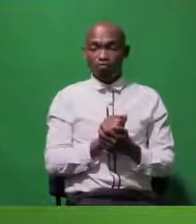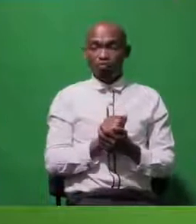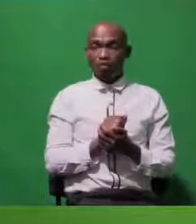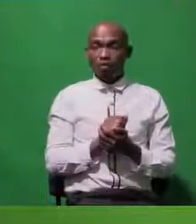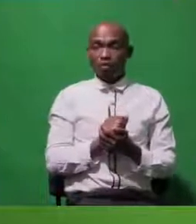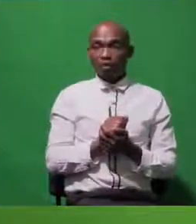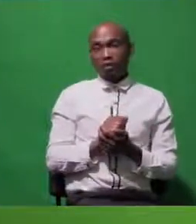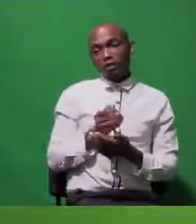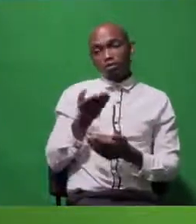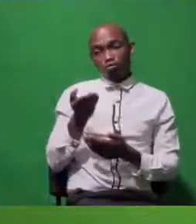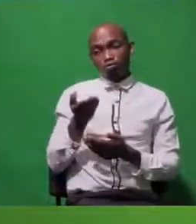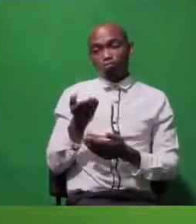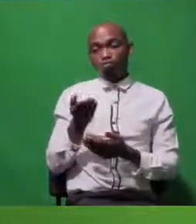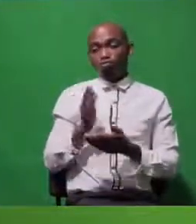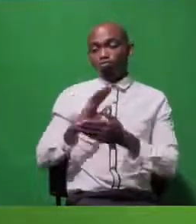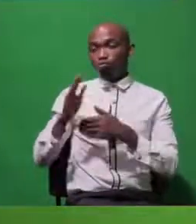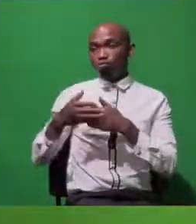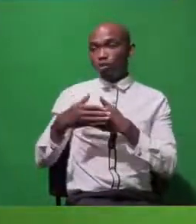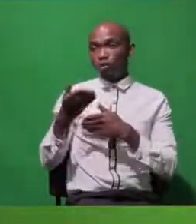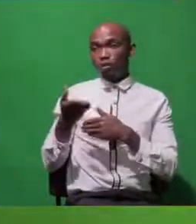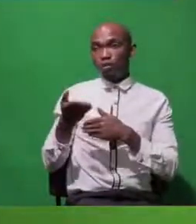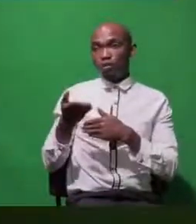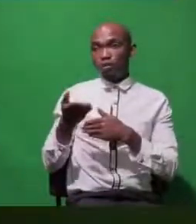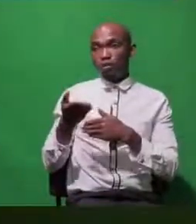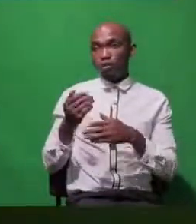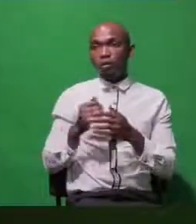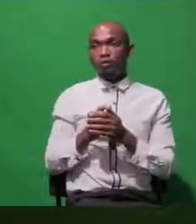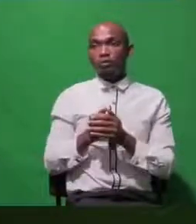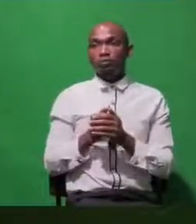line AB, the same as the original line.